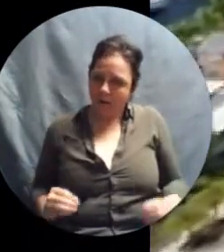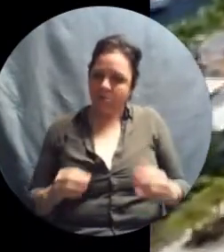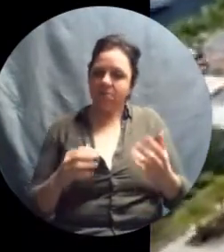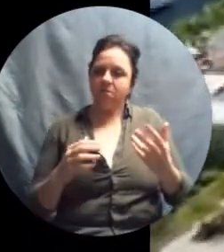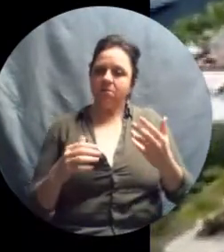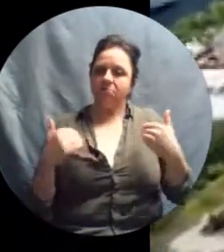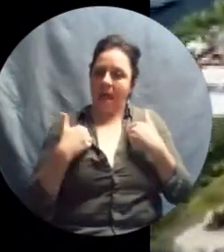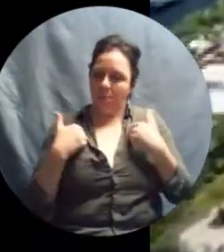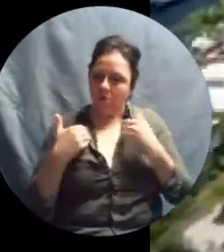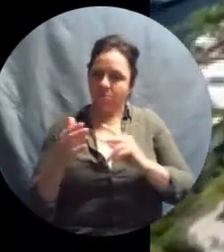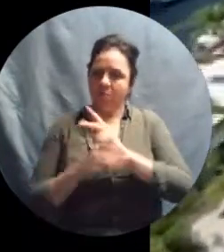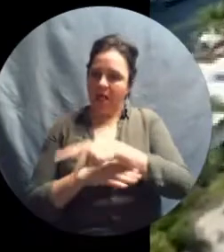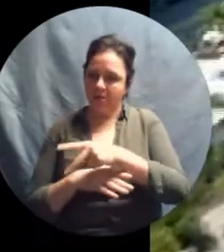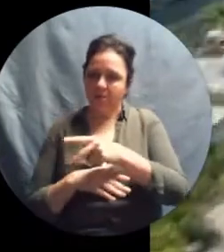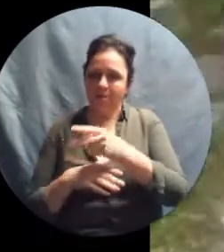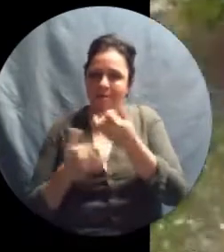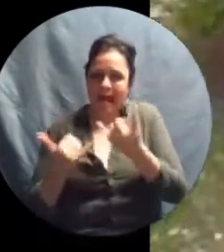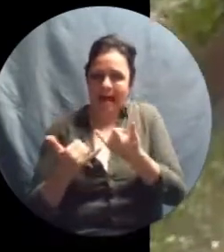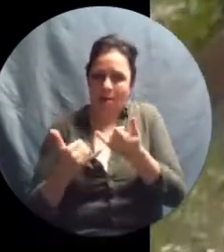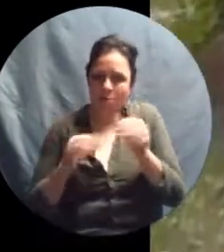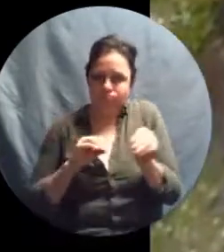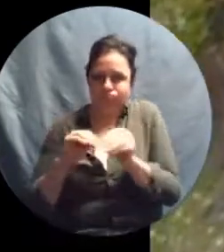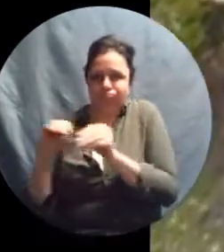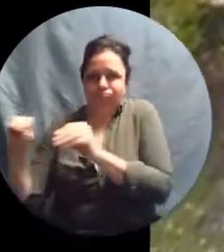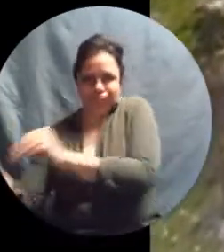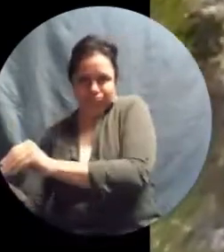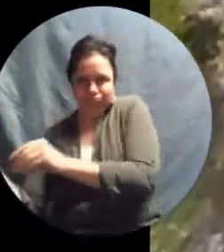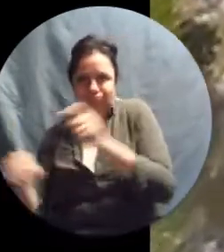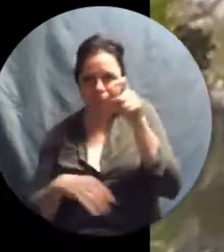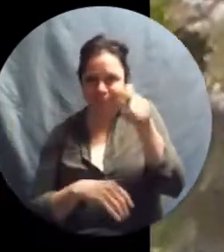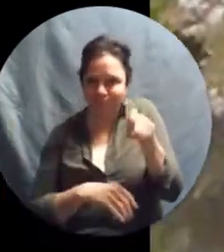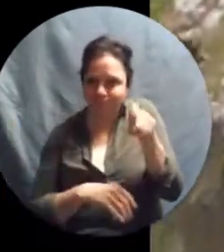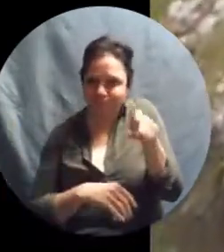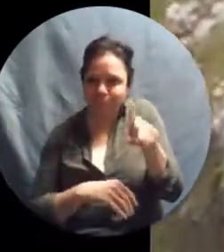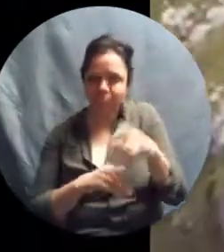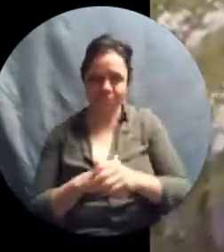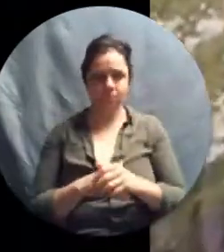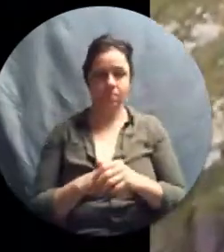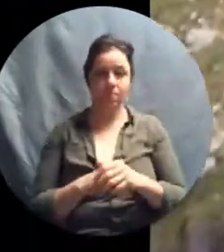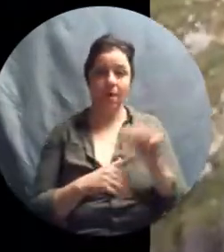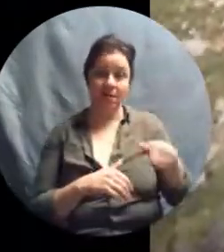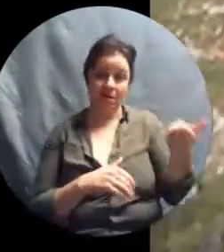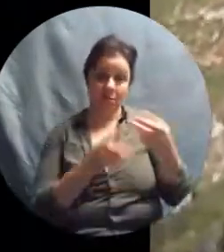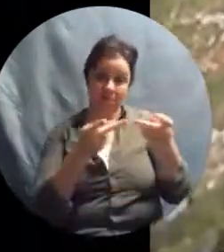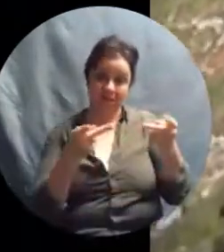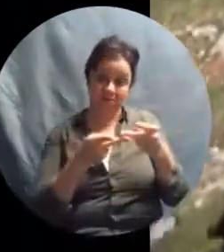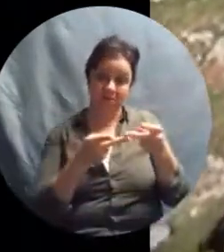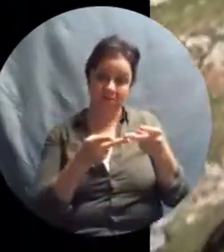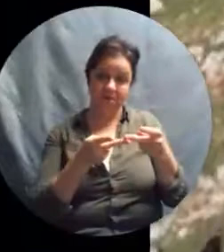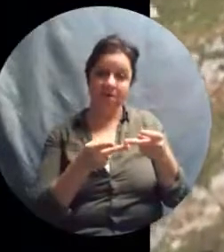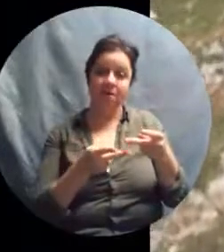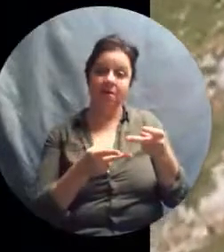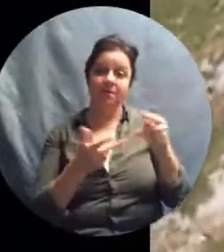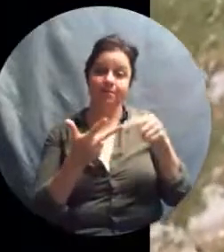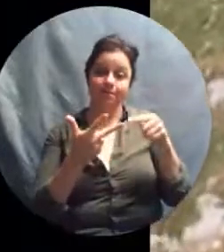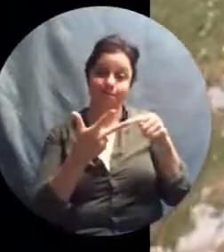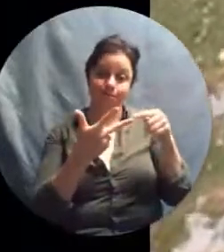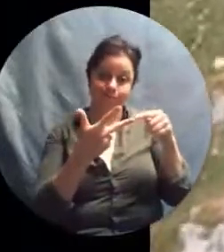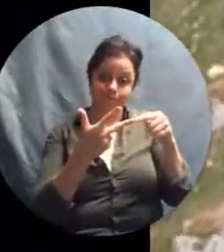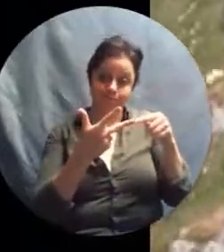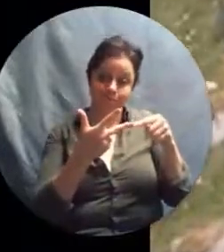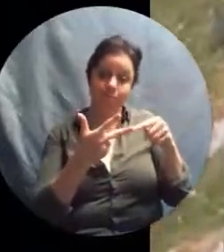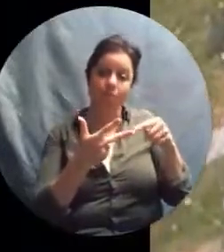aquatic, they have now been misplaced. Another place where we see habitat loss is through grazing, which is done